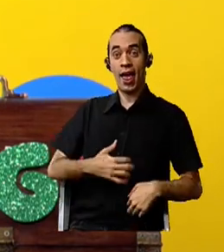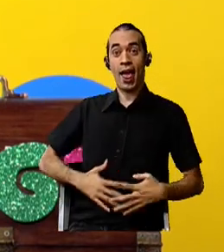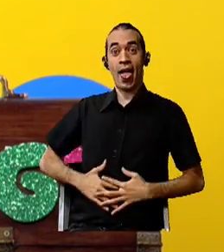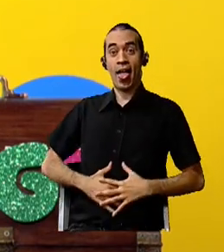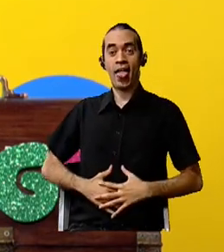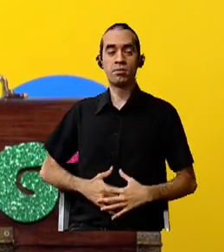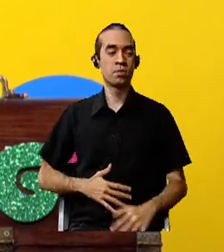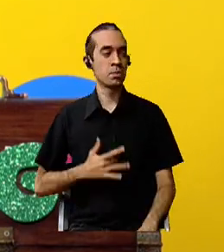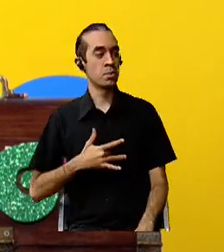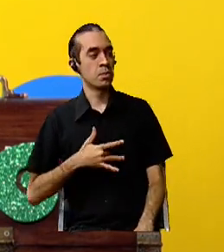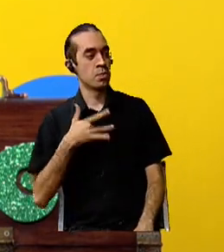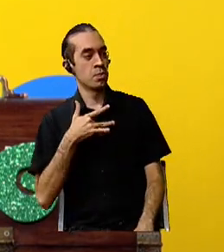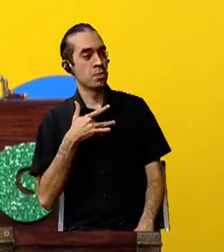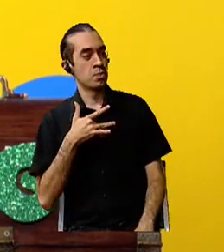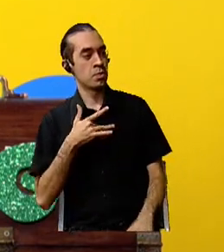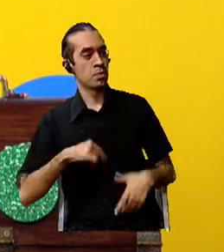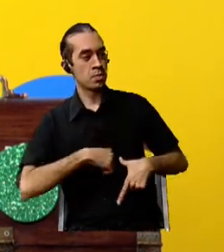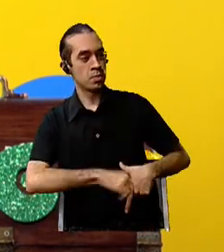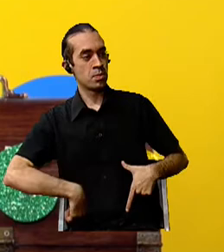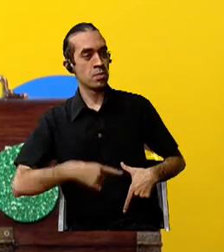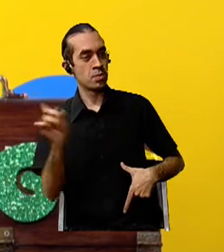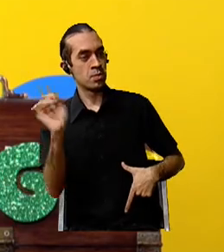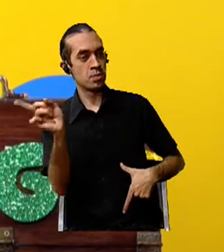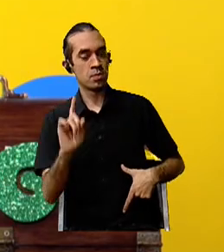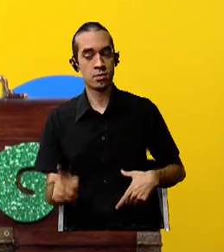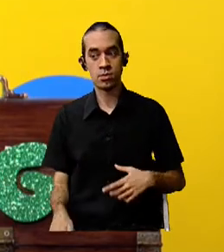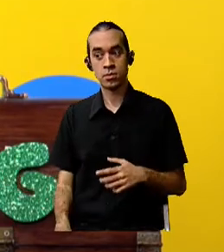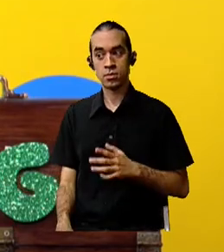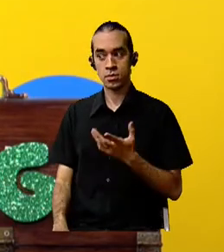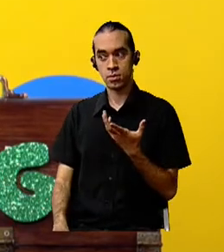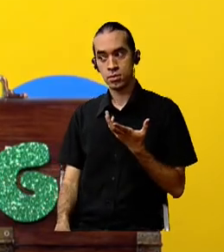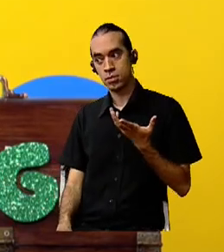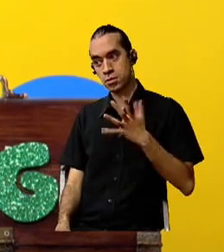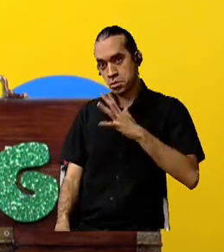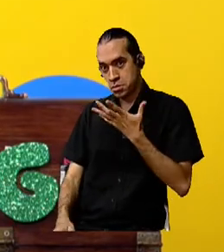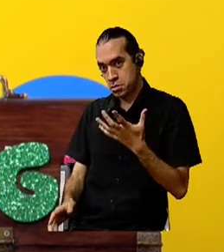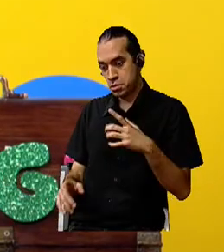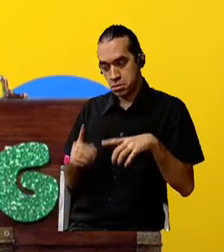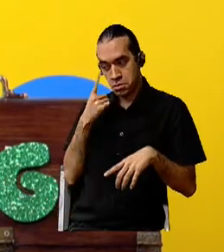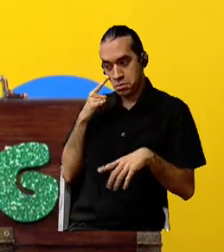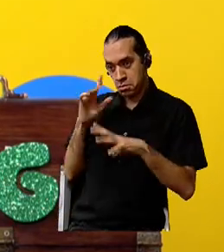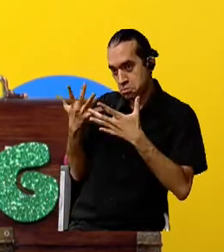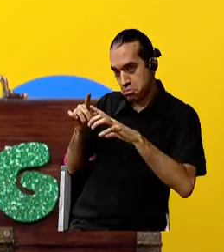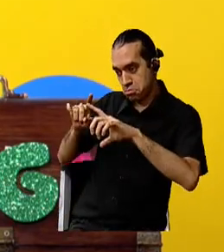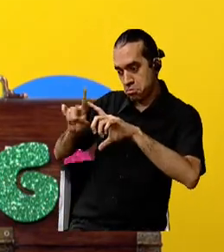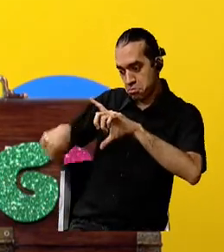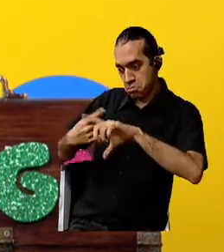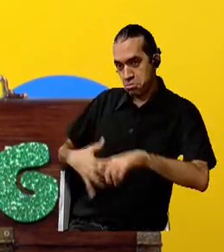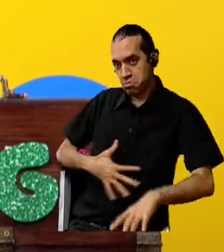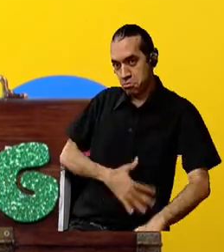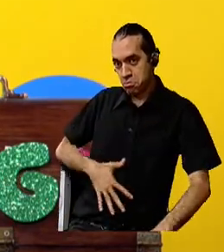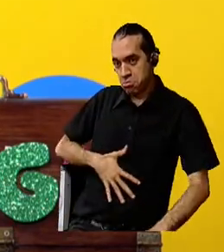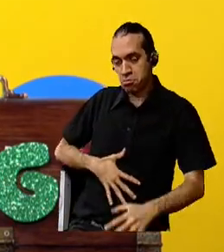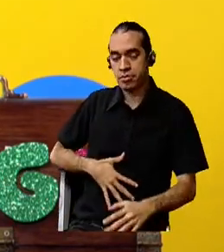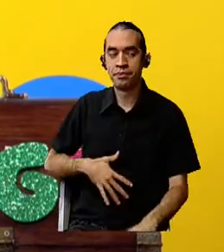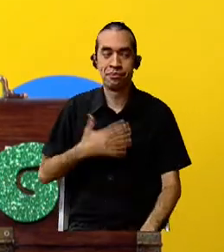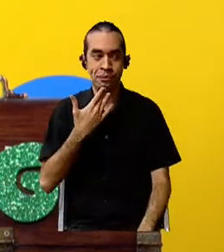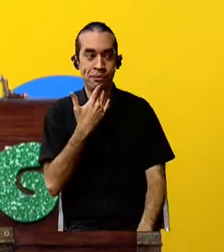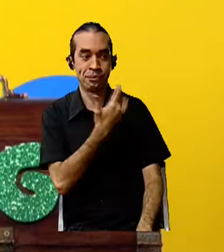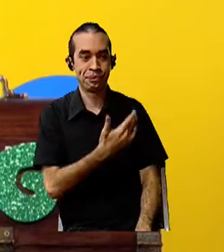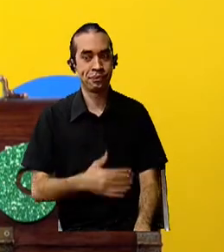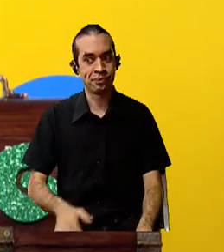I'm sorry, Chuli. That's not a circle. I know it's not a circle, but it looks like a circle. Thank you,